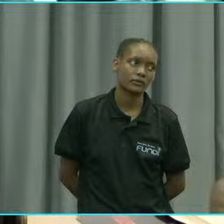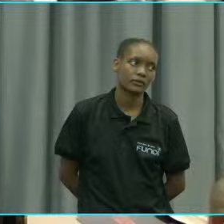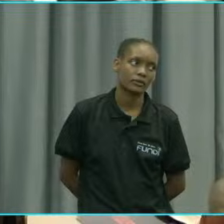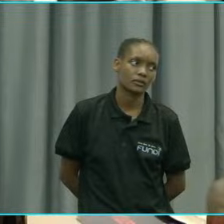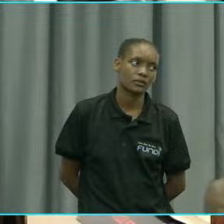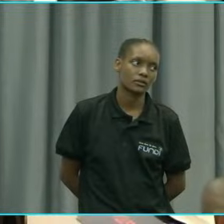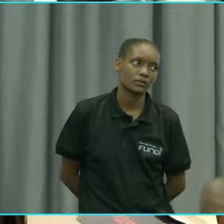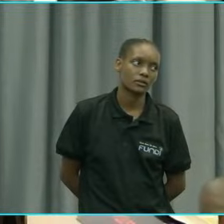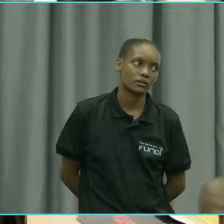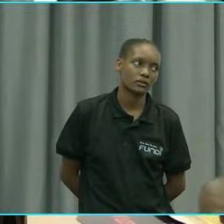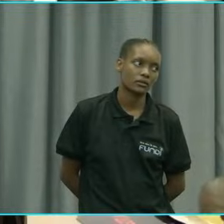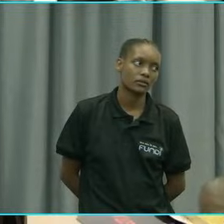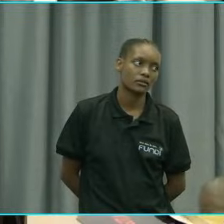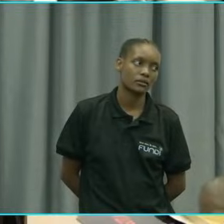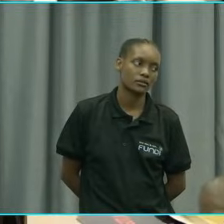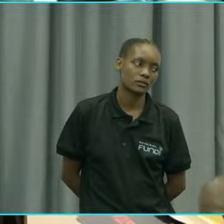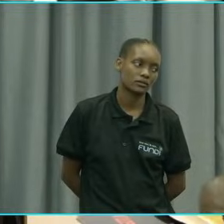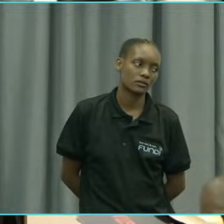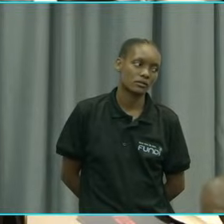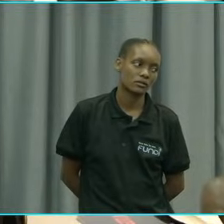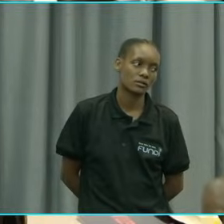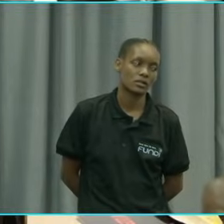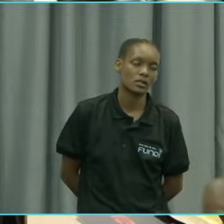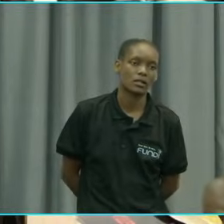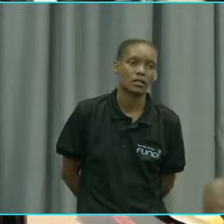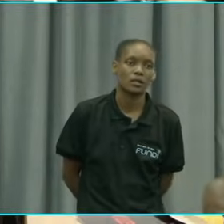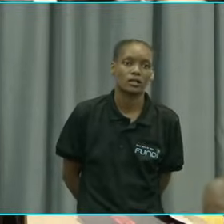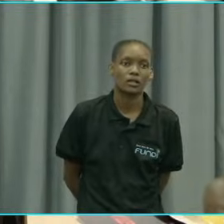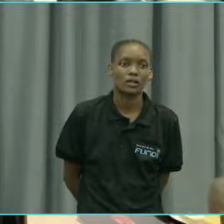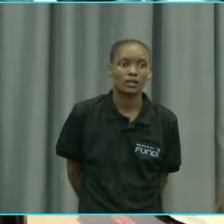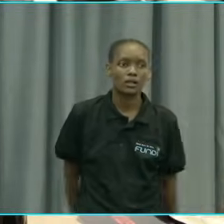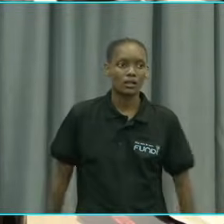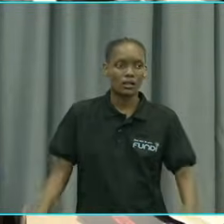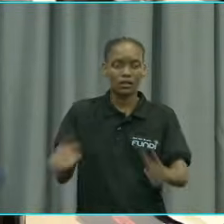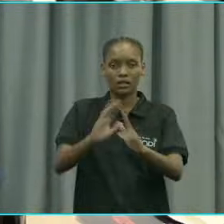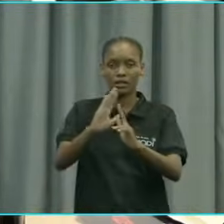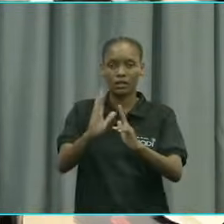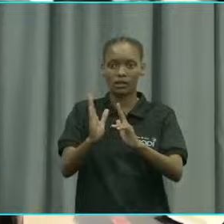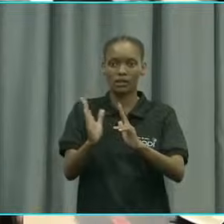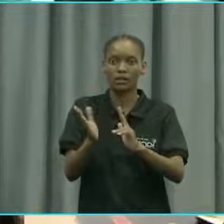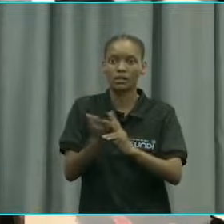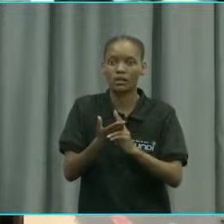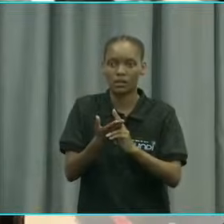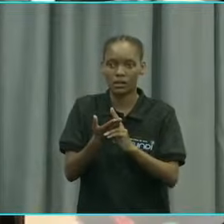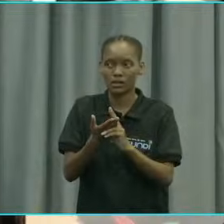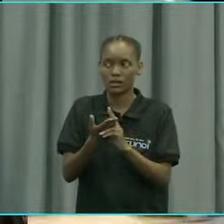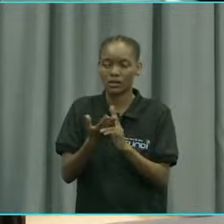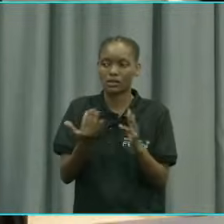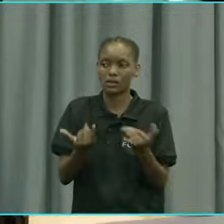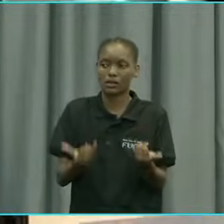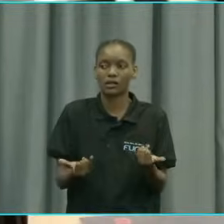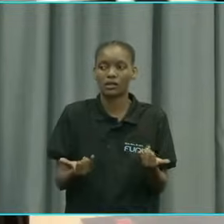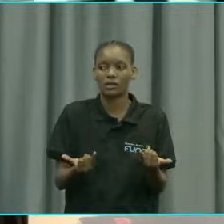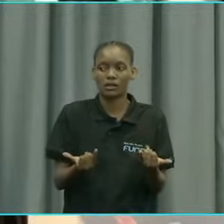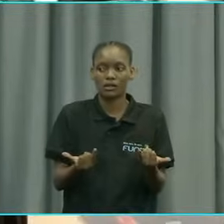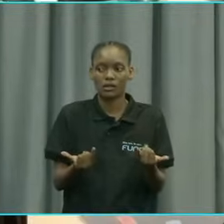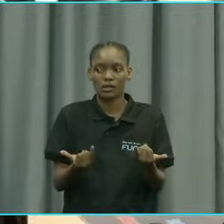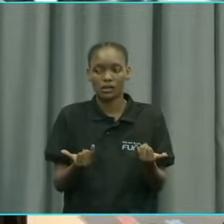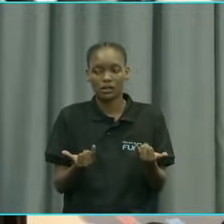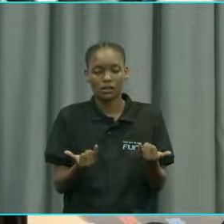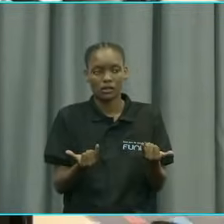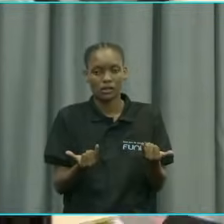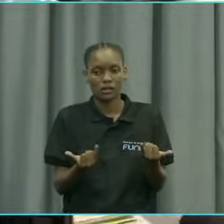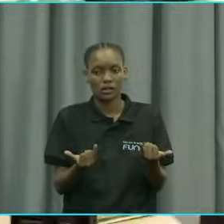And that's fine. Okay. Thank you. Okay, let's break for actually 30 minutes is now. What is the time